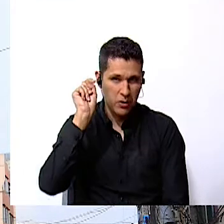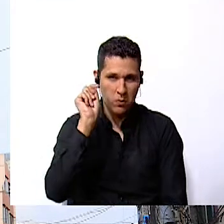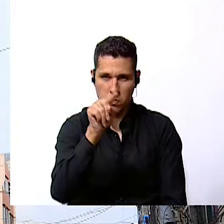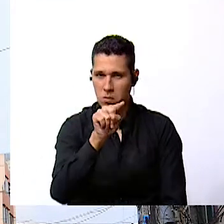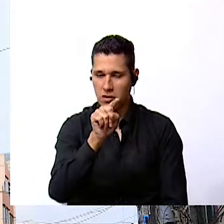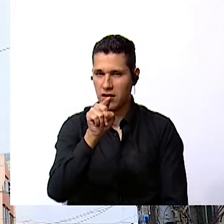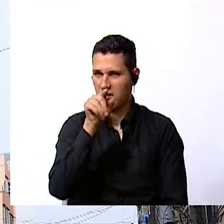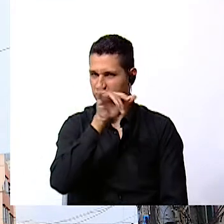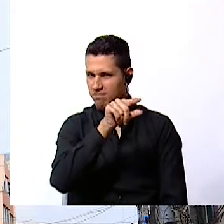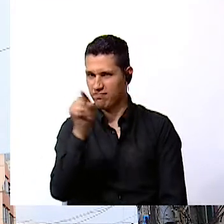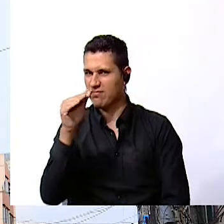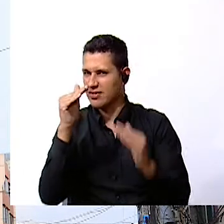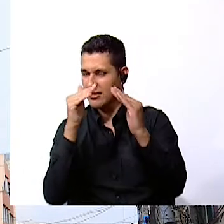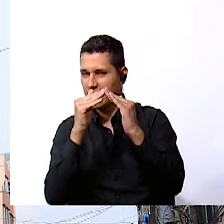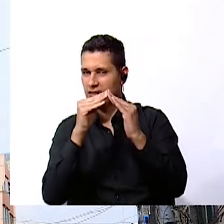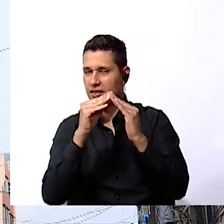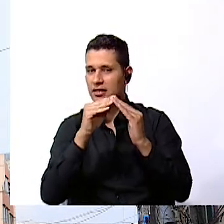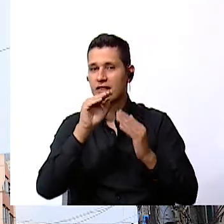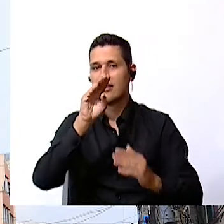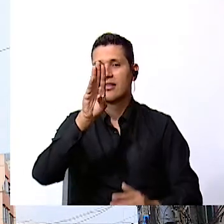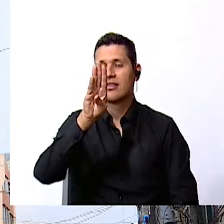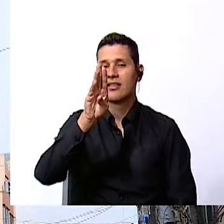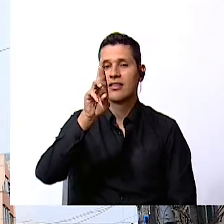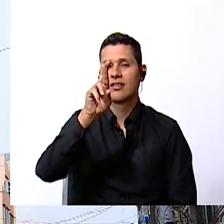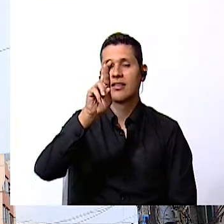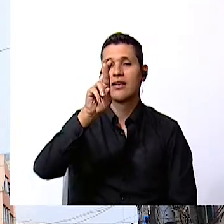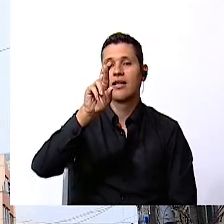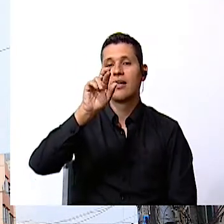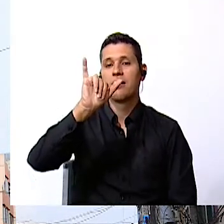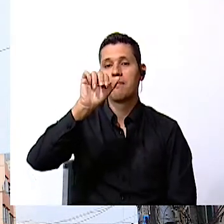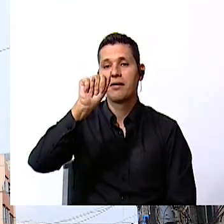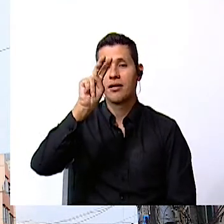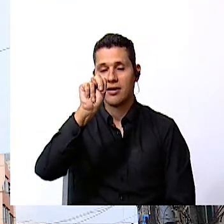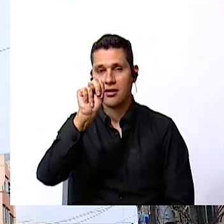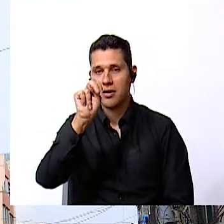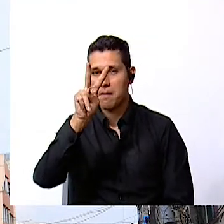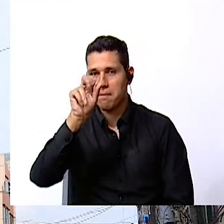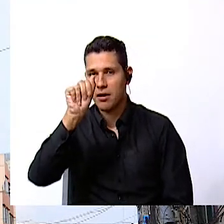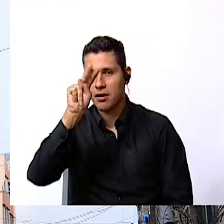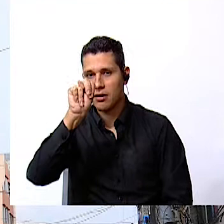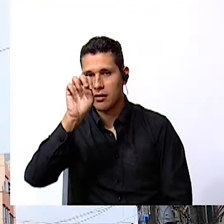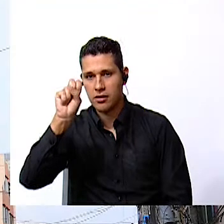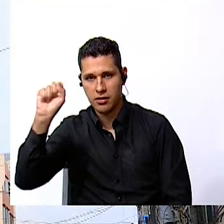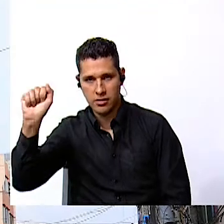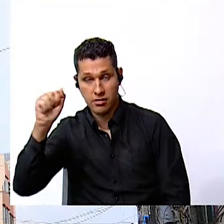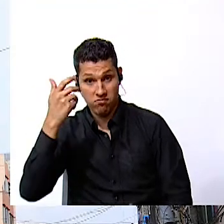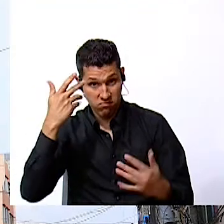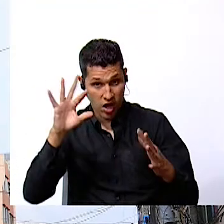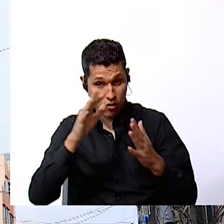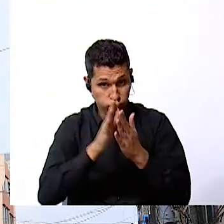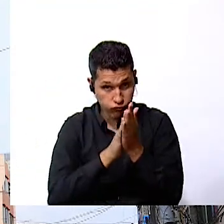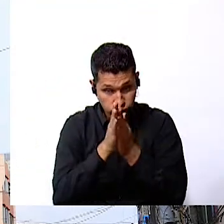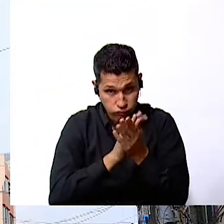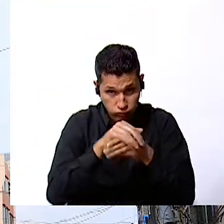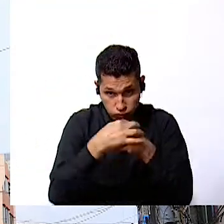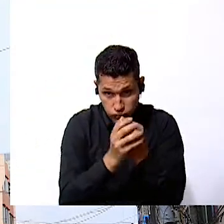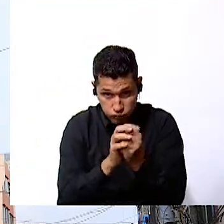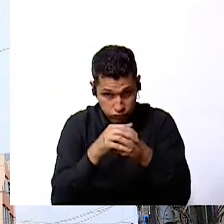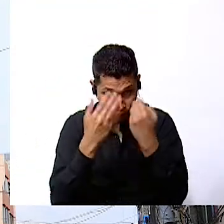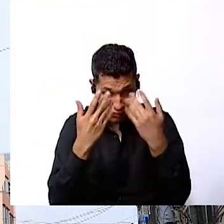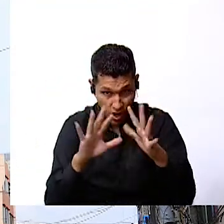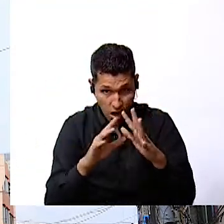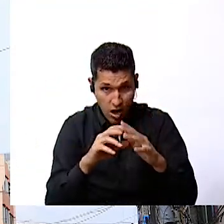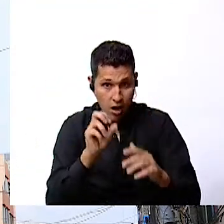home. Brian, Raul, Ophelia, and Vanessa, did you wash your hands? No? Okay, don't